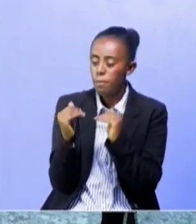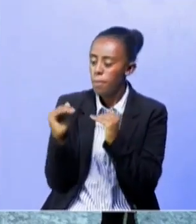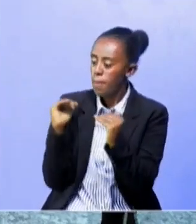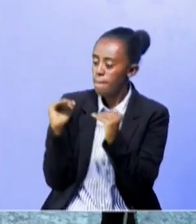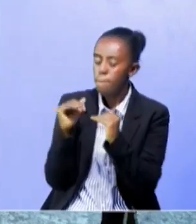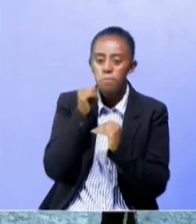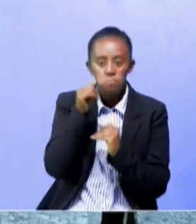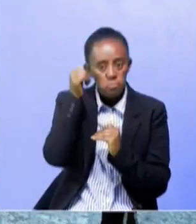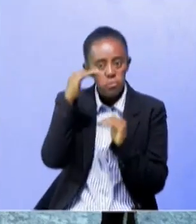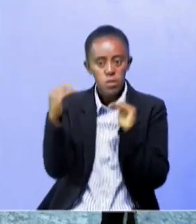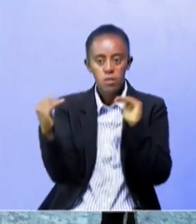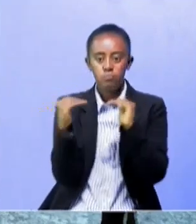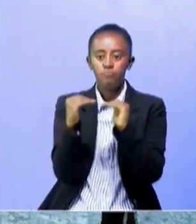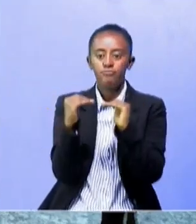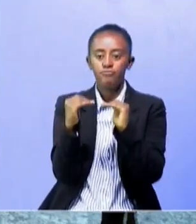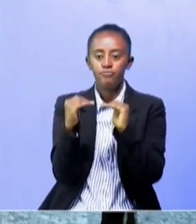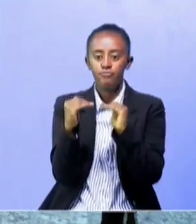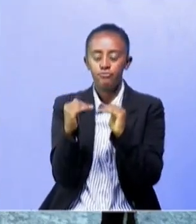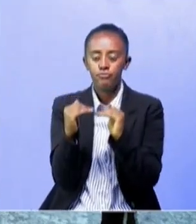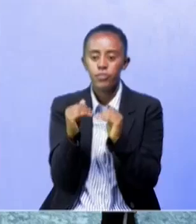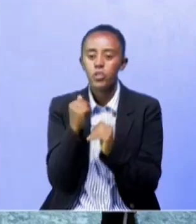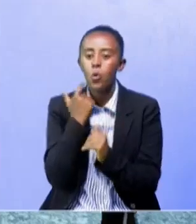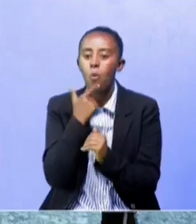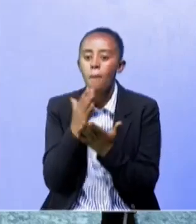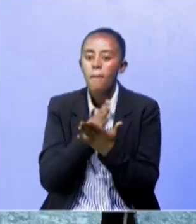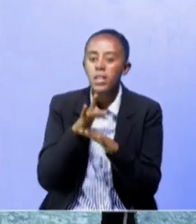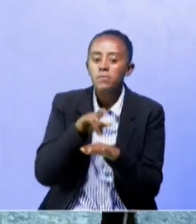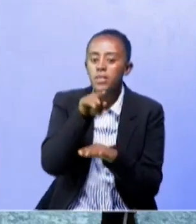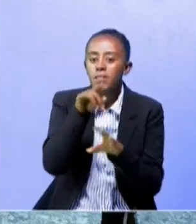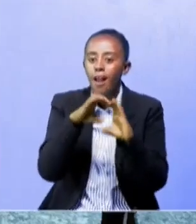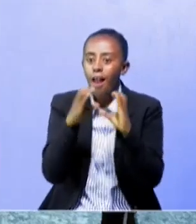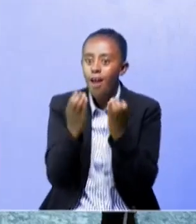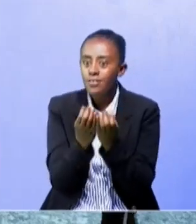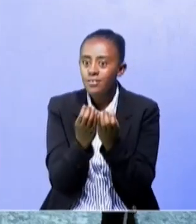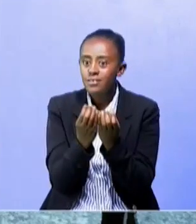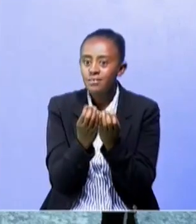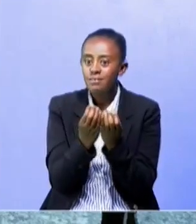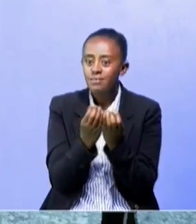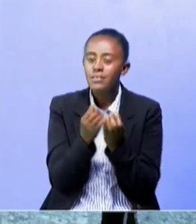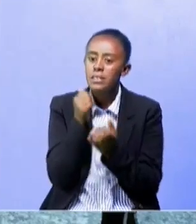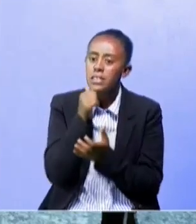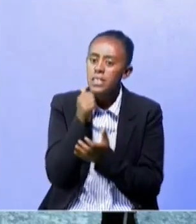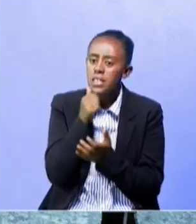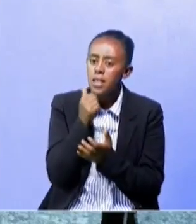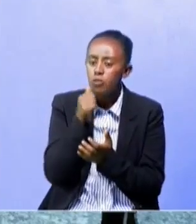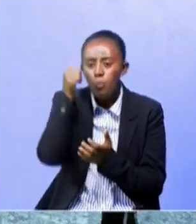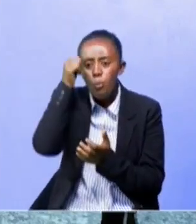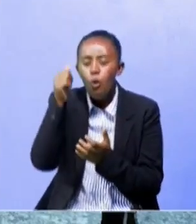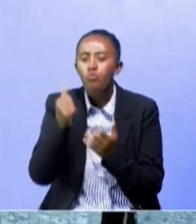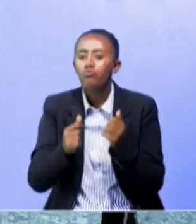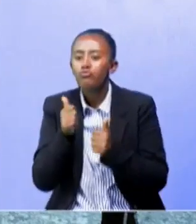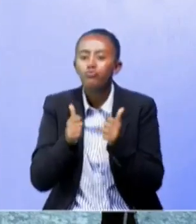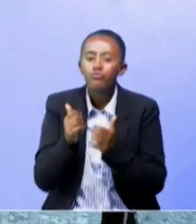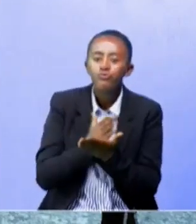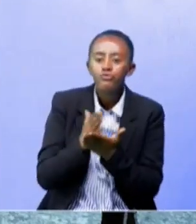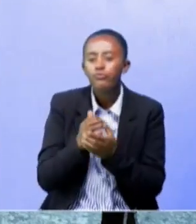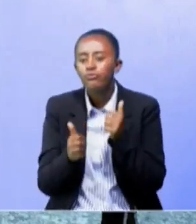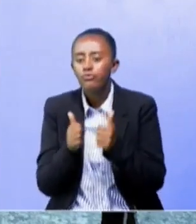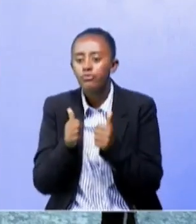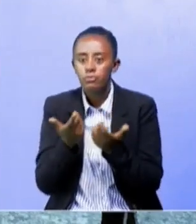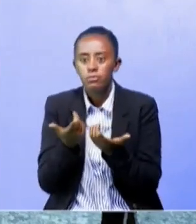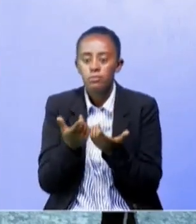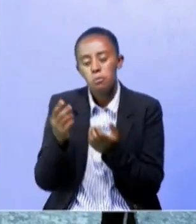gender who are participating in your class. Girls or boys? Both.